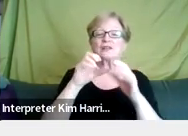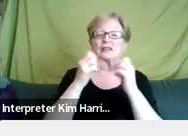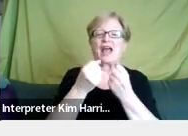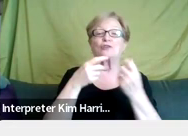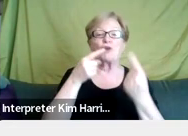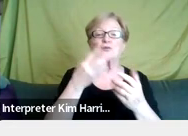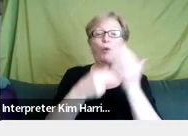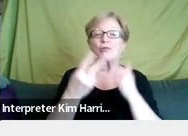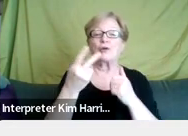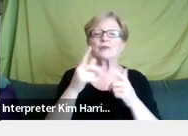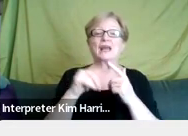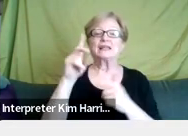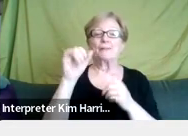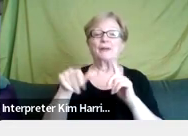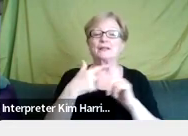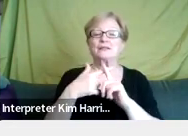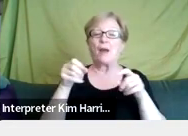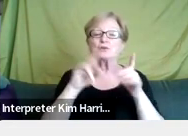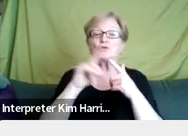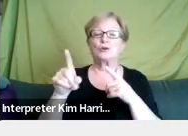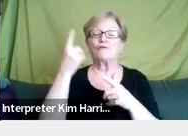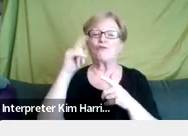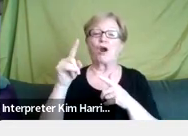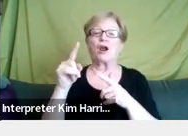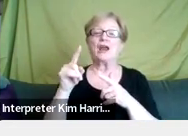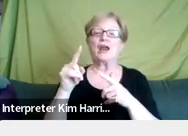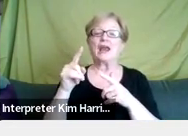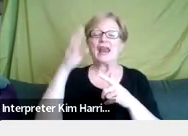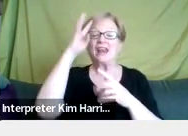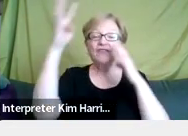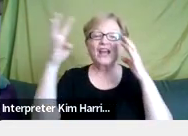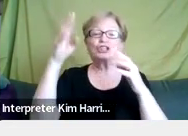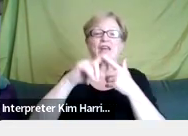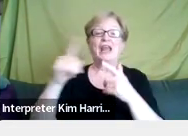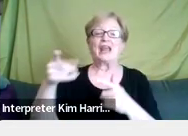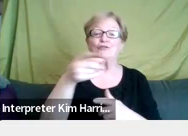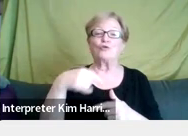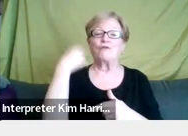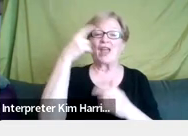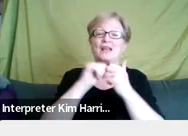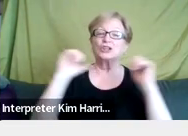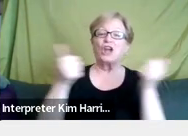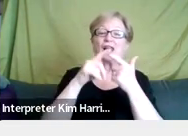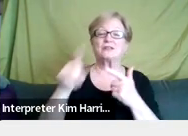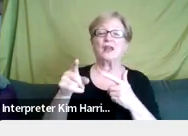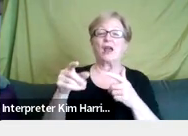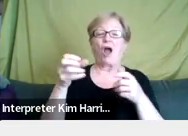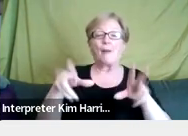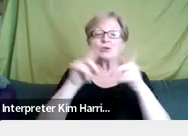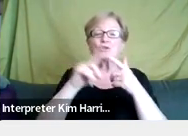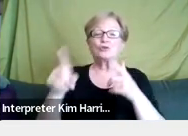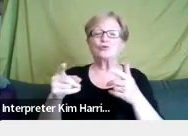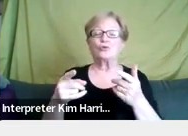innovation. If you face a challenge, that's an opportunity to come up with a brand new solution. And that solution could end up helping not only